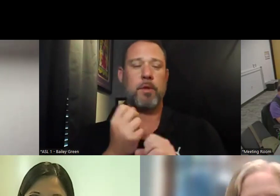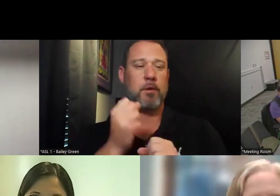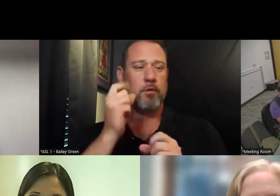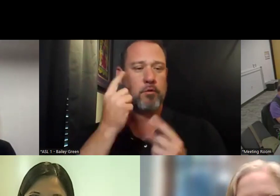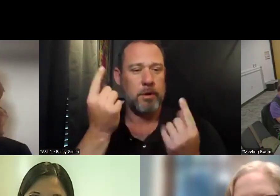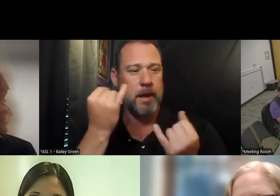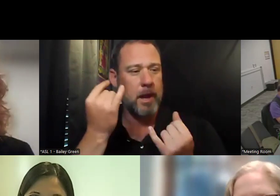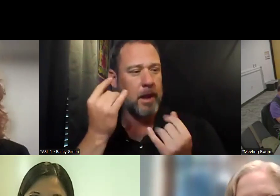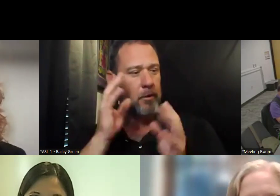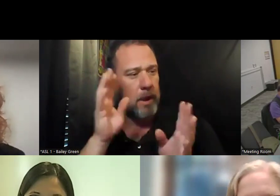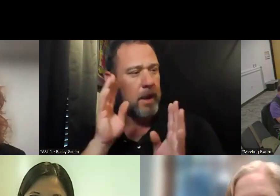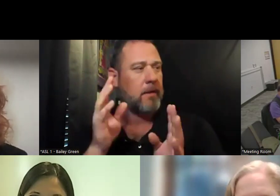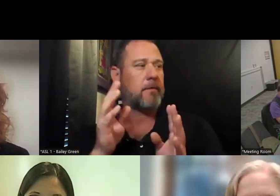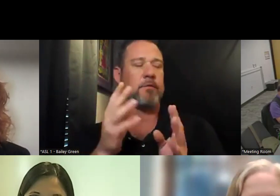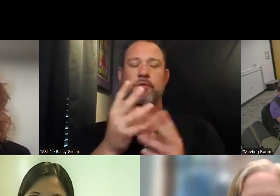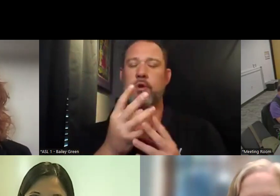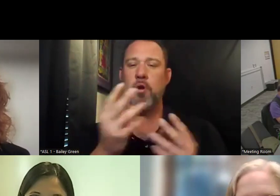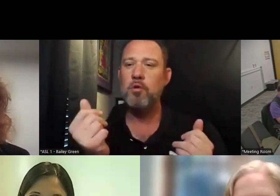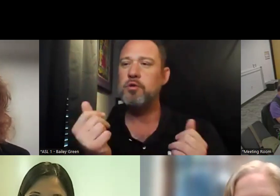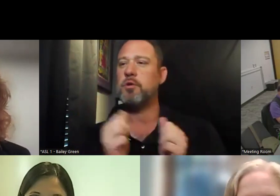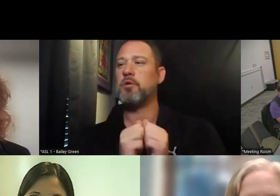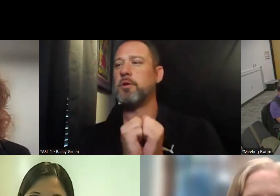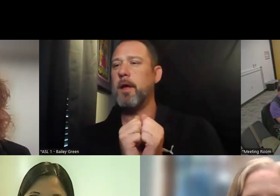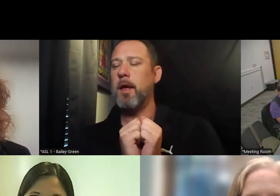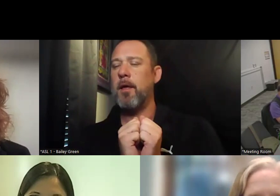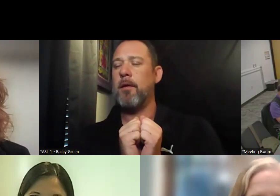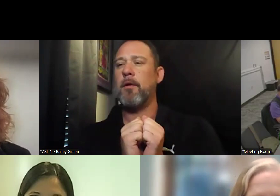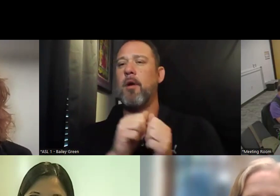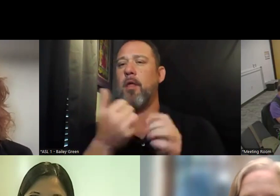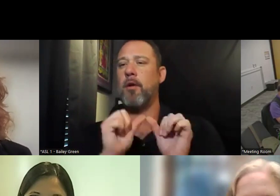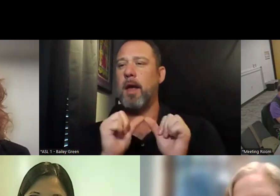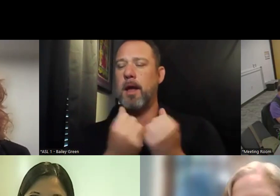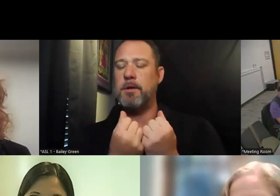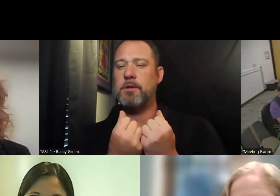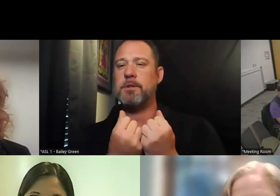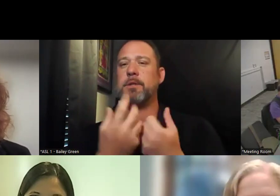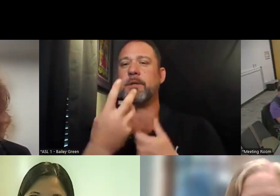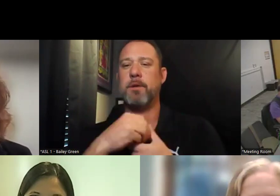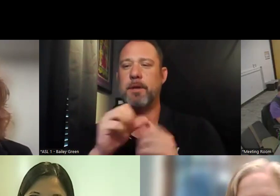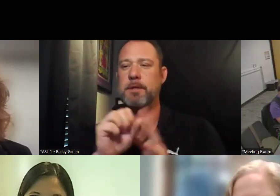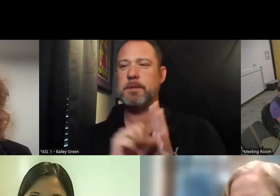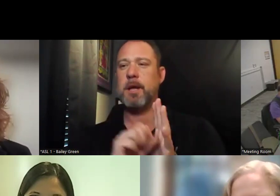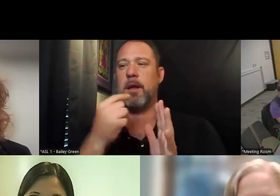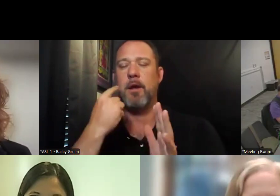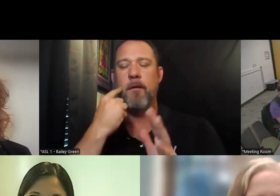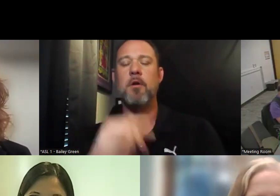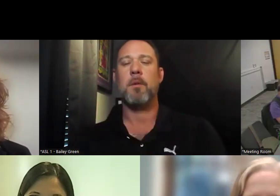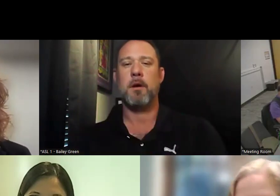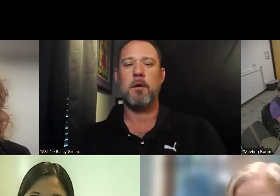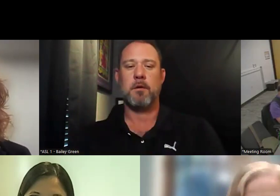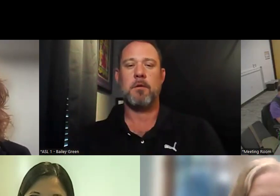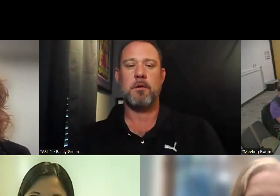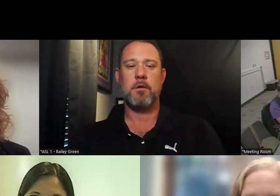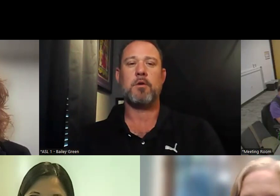propose solutions? How can we maybe bring together other agencies within state government to